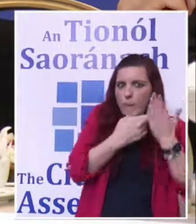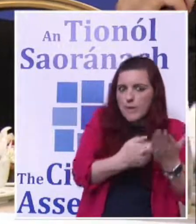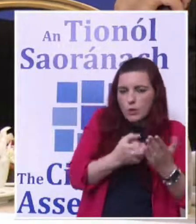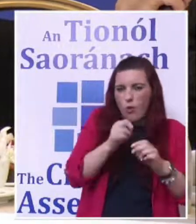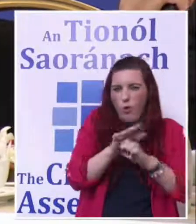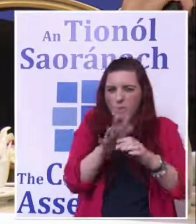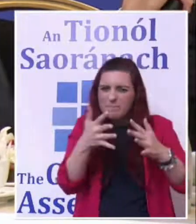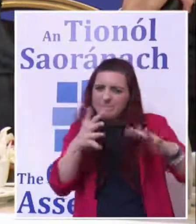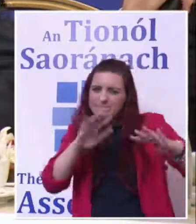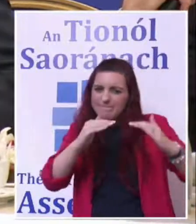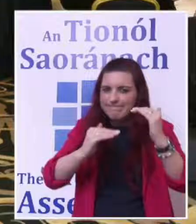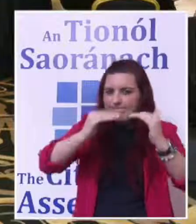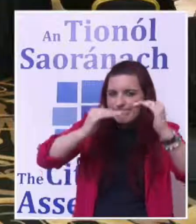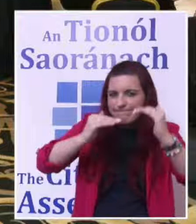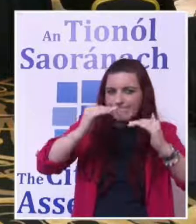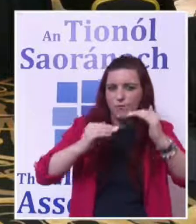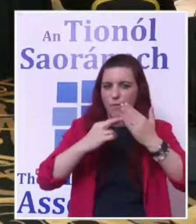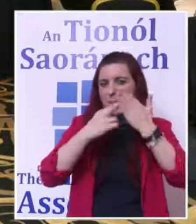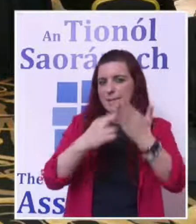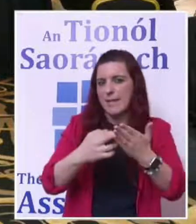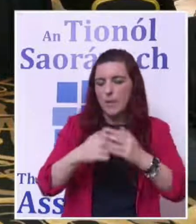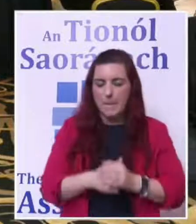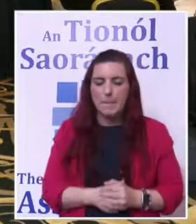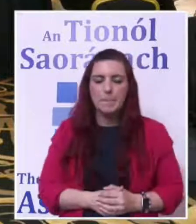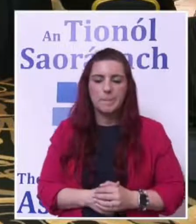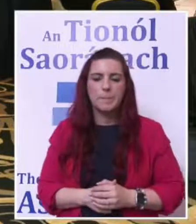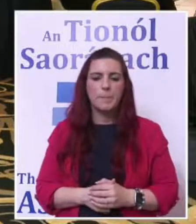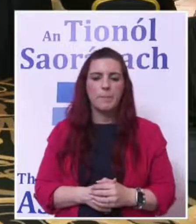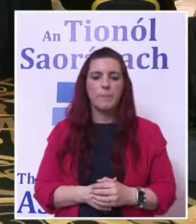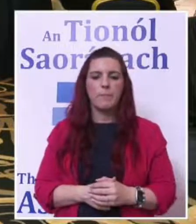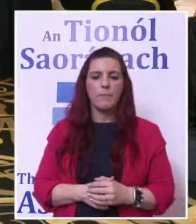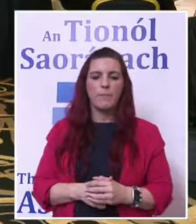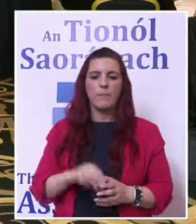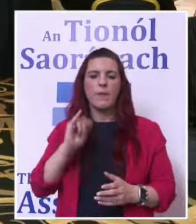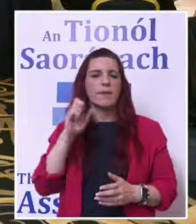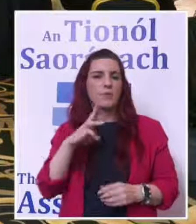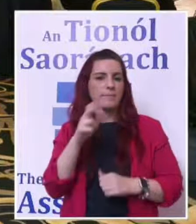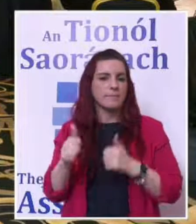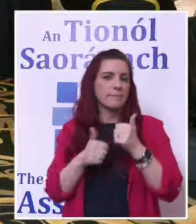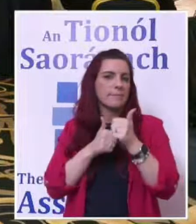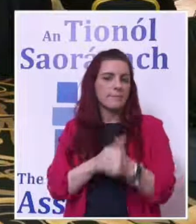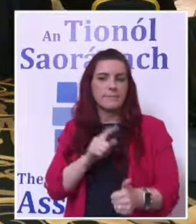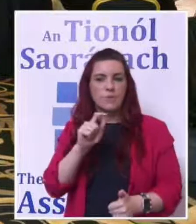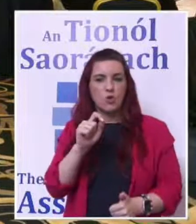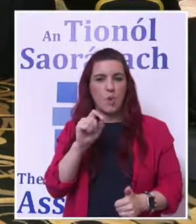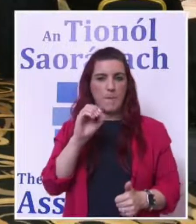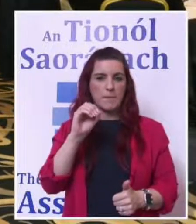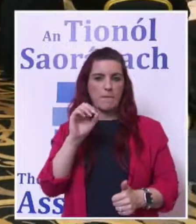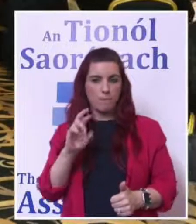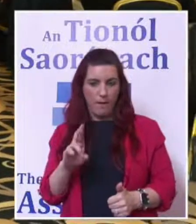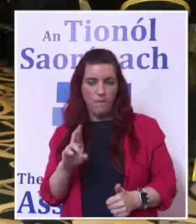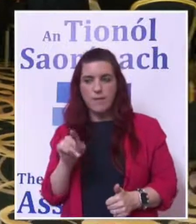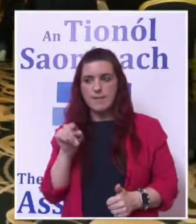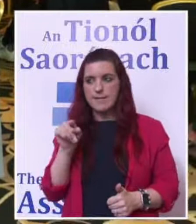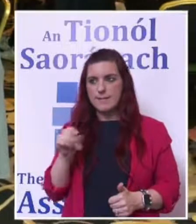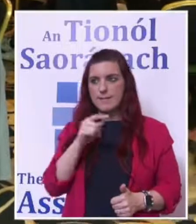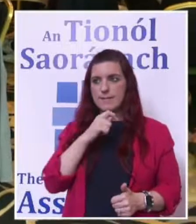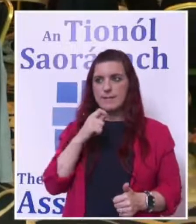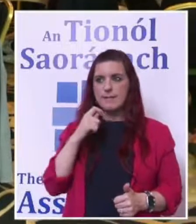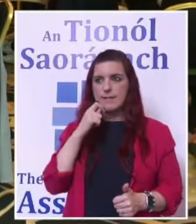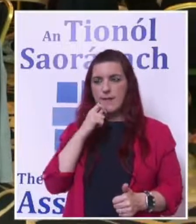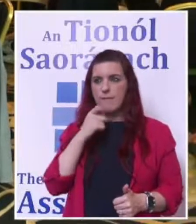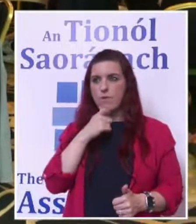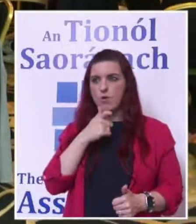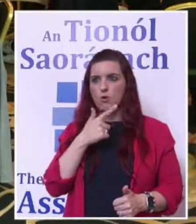of the majority. And finally, just to put a capstone on that, again, I refer to the terms of reference. The terms of reference of the Dublin